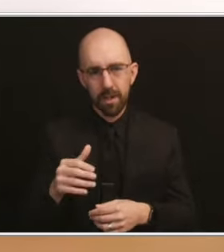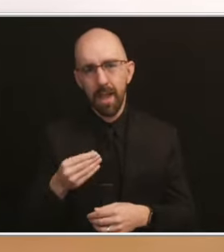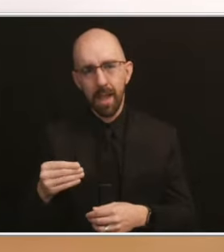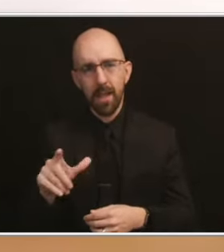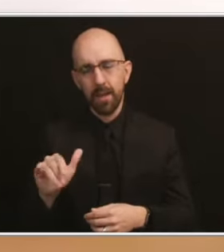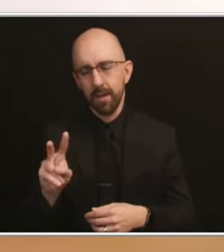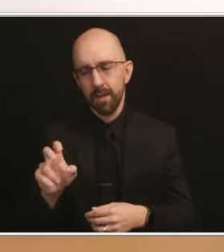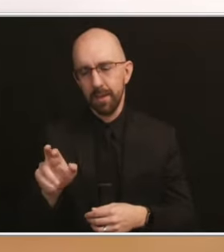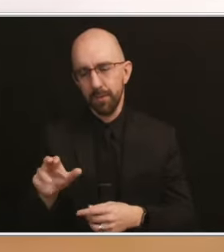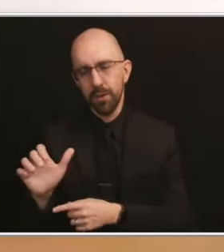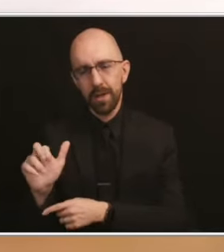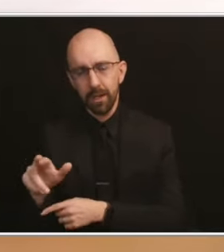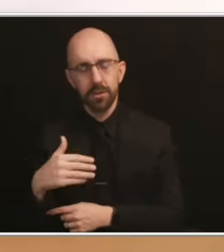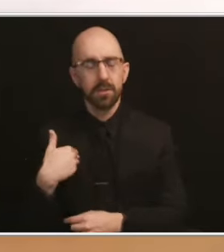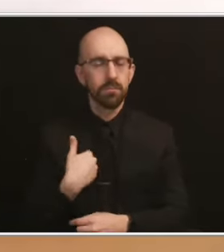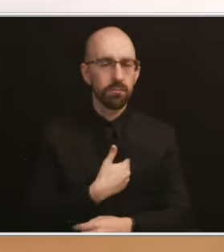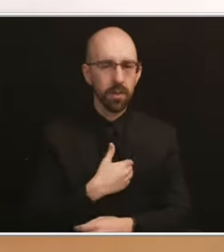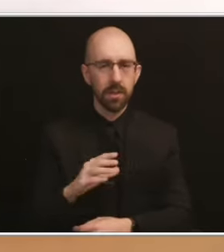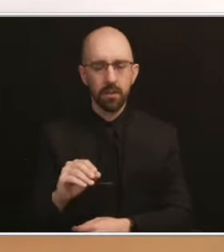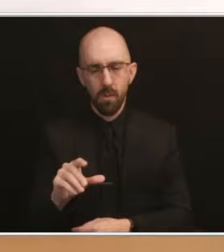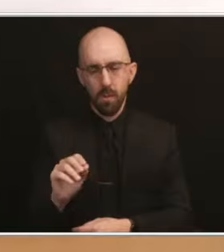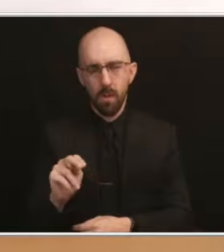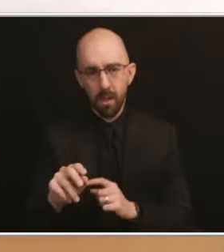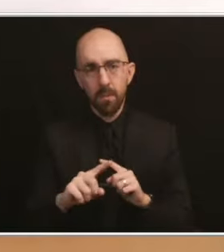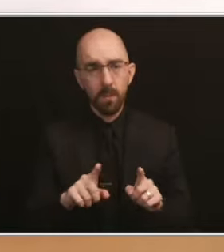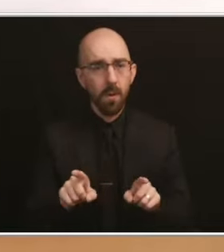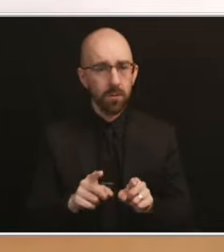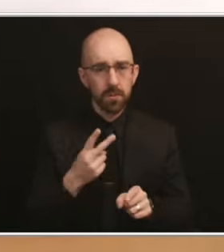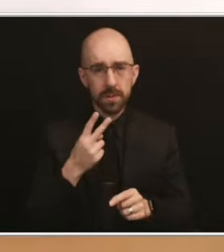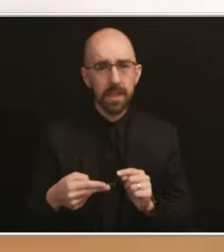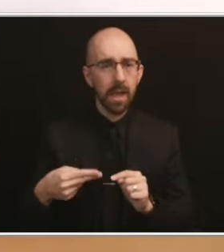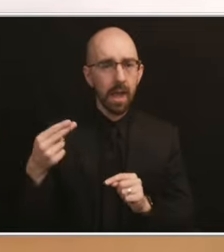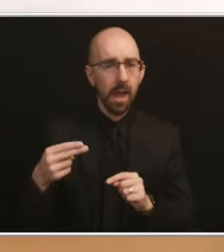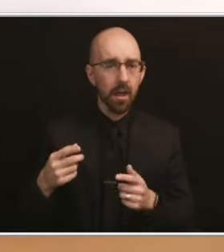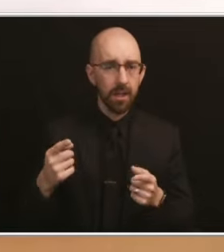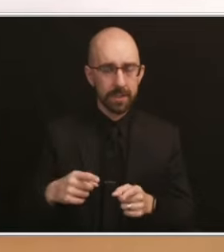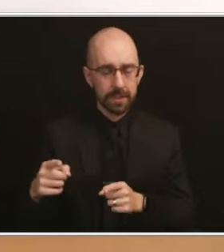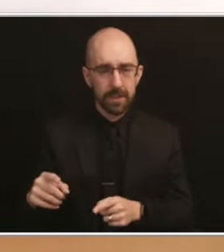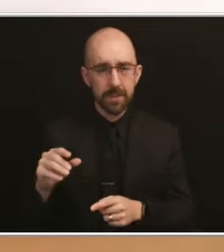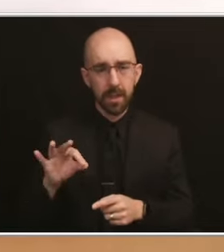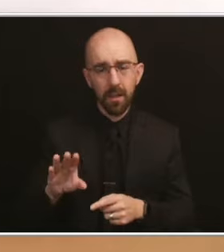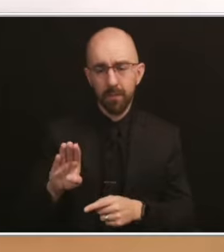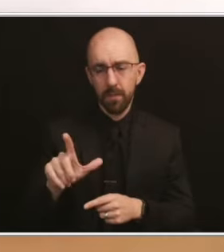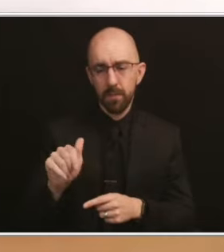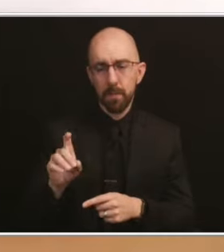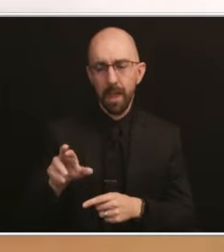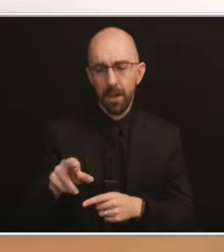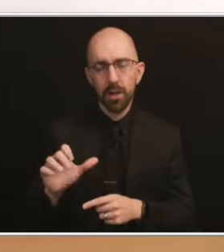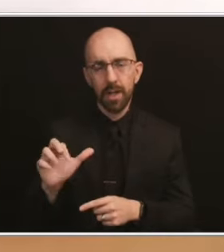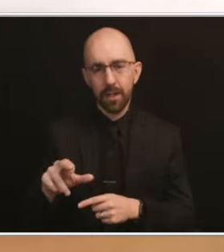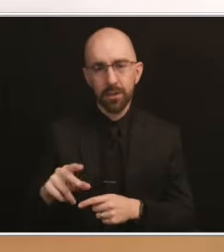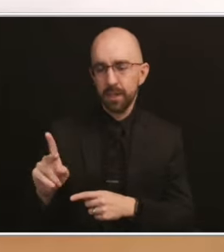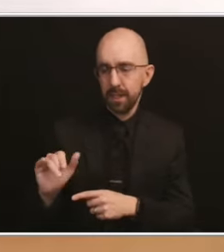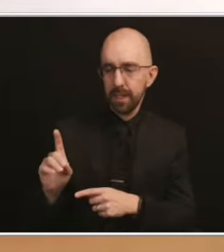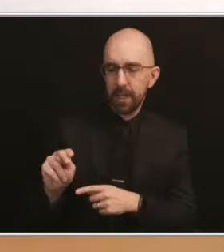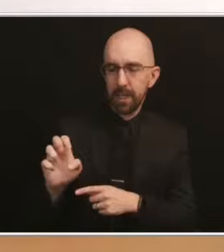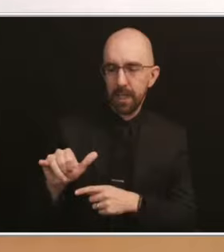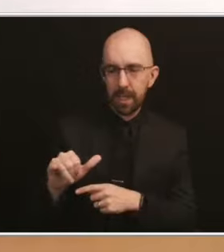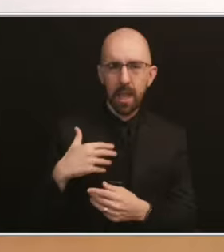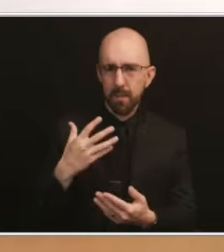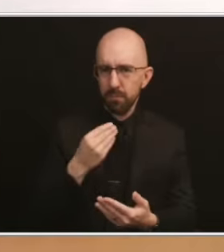cancer, breast, colon, but we're also seeing higher incidences in bladder cancer, kidney cancer, and I'm